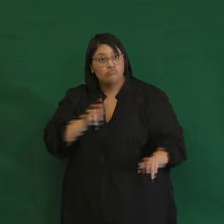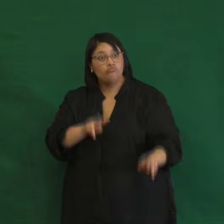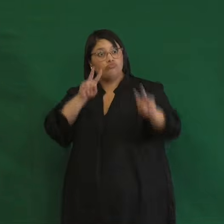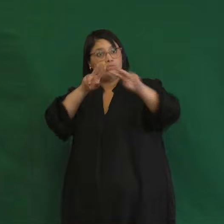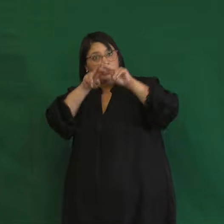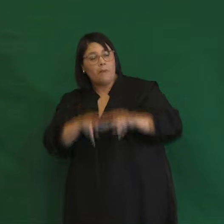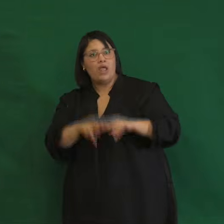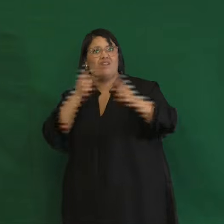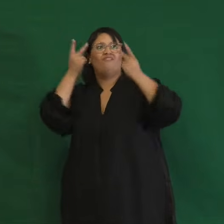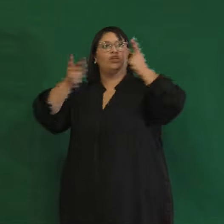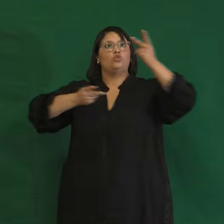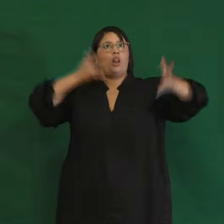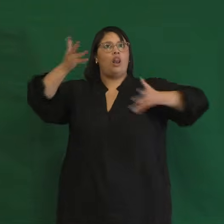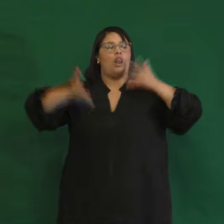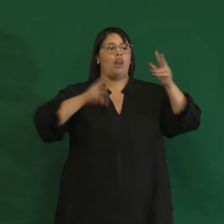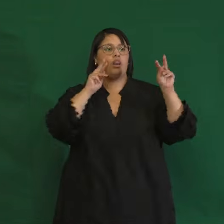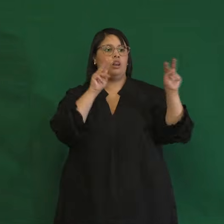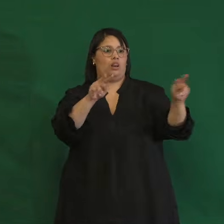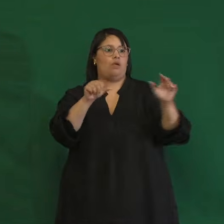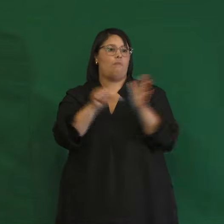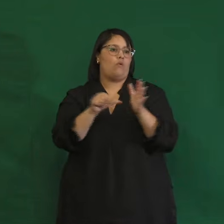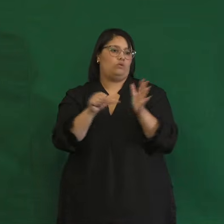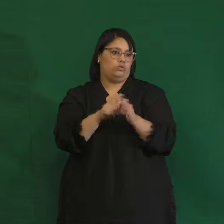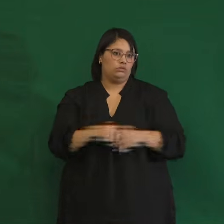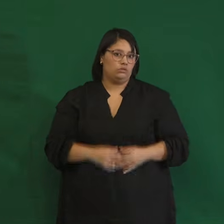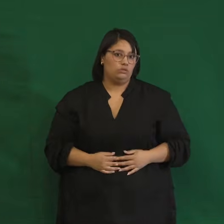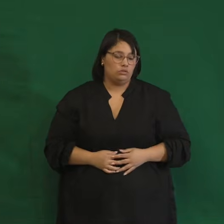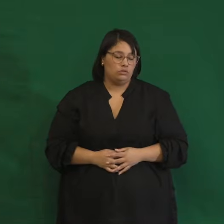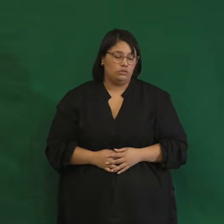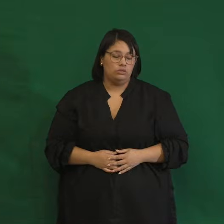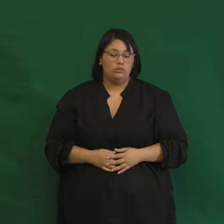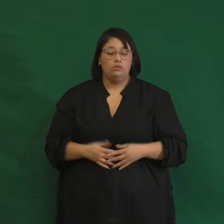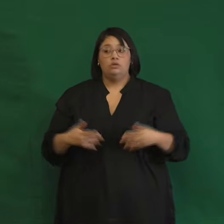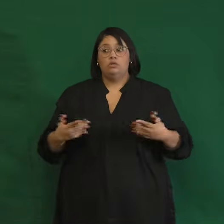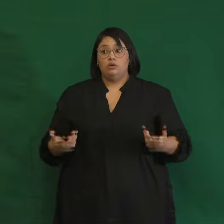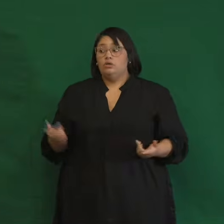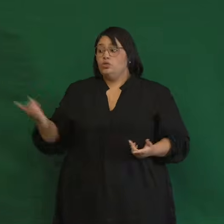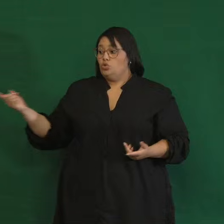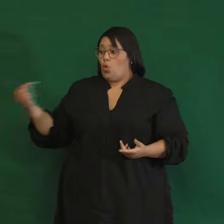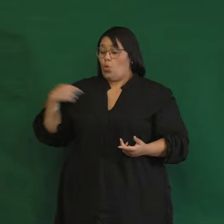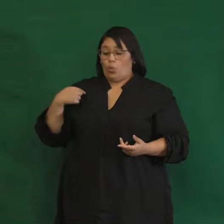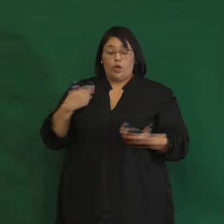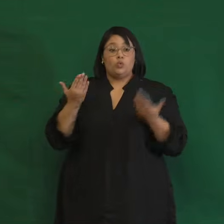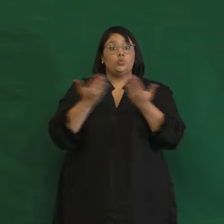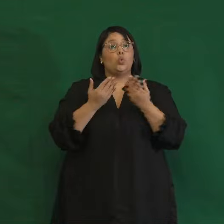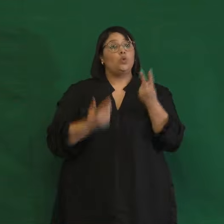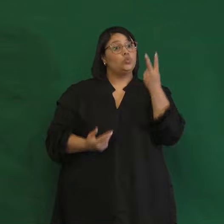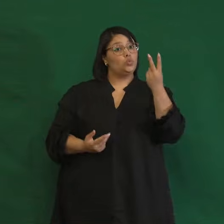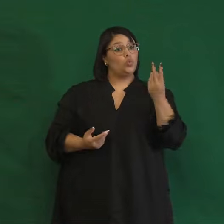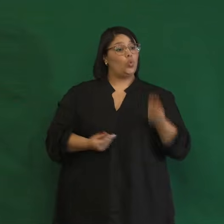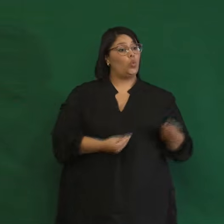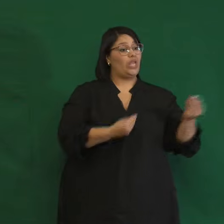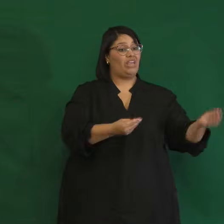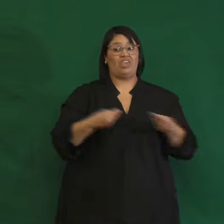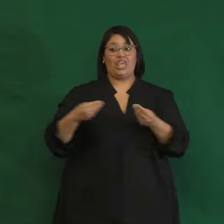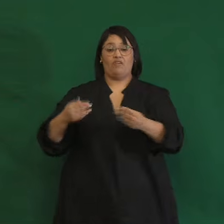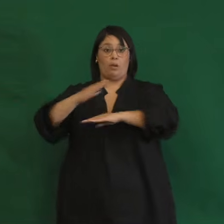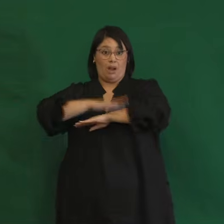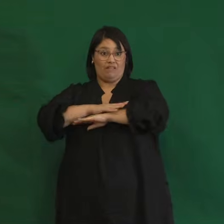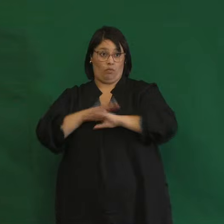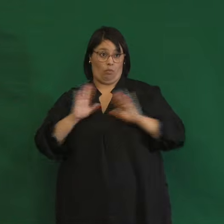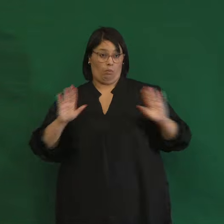is important. When we've deployed, these are the images of where we deployed at the 2 schools. That's when we also noticed